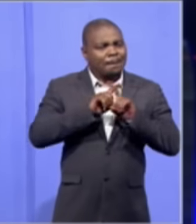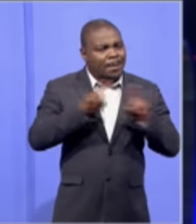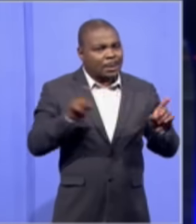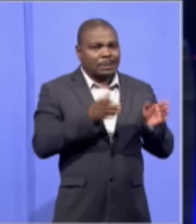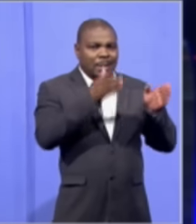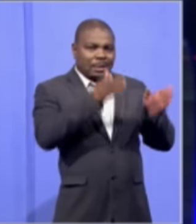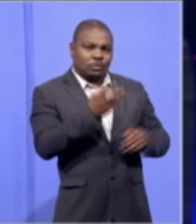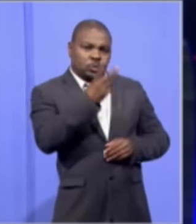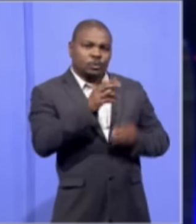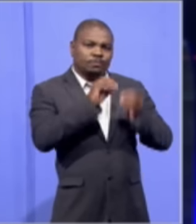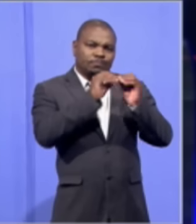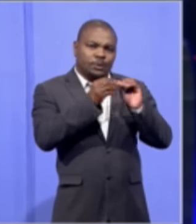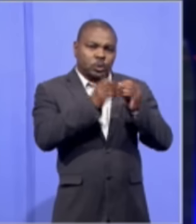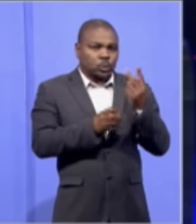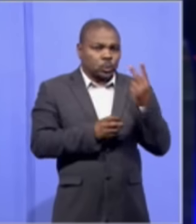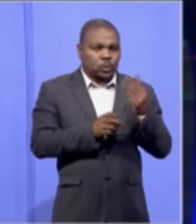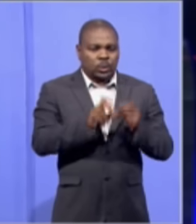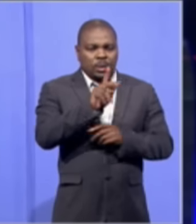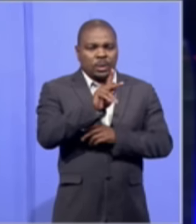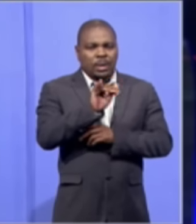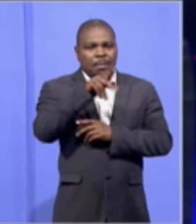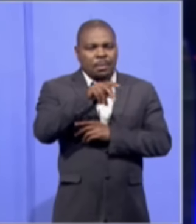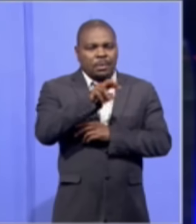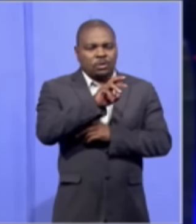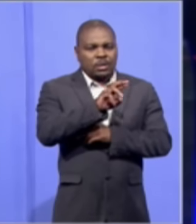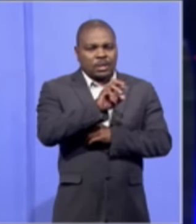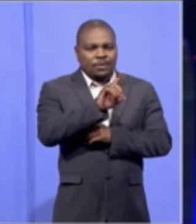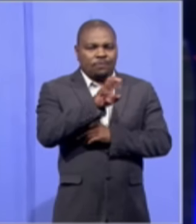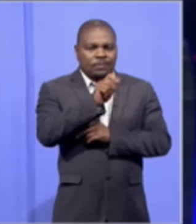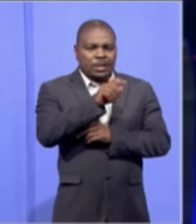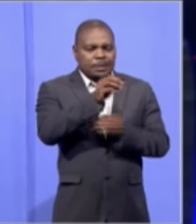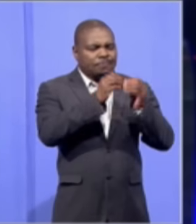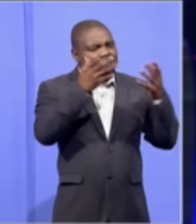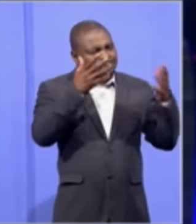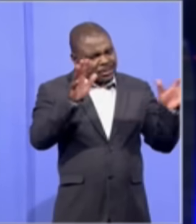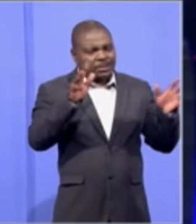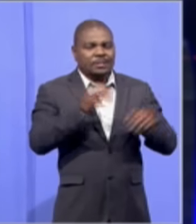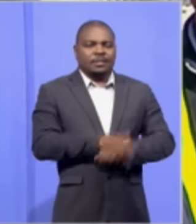wa ho lokisa diplante tse pedi tsa Klipdrift o se o phethetswe.